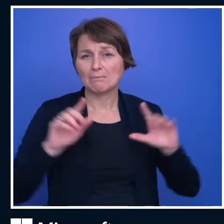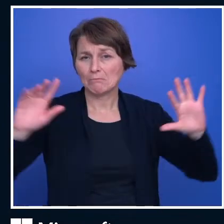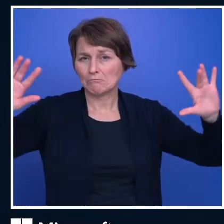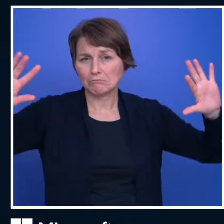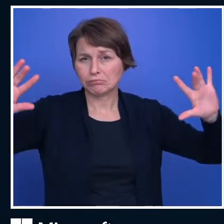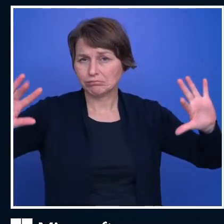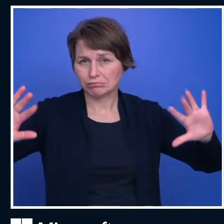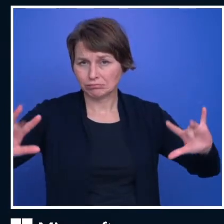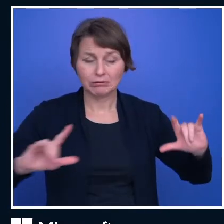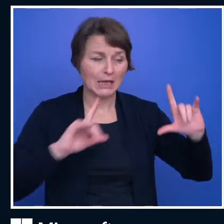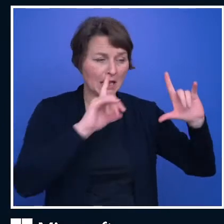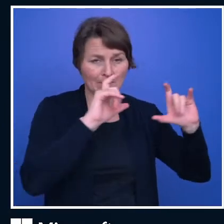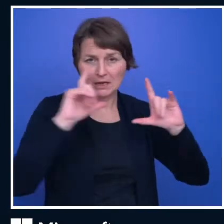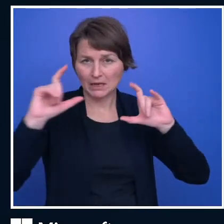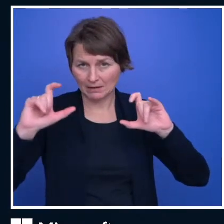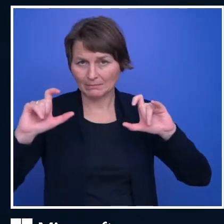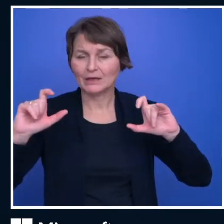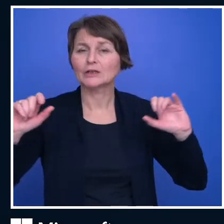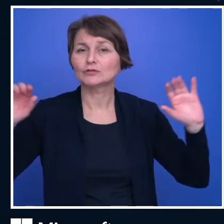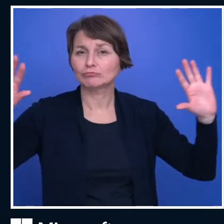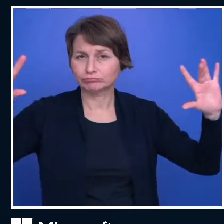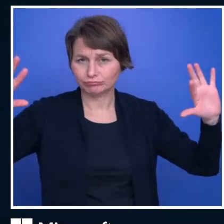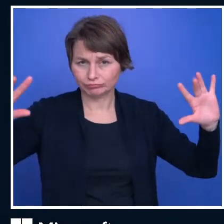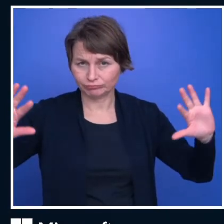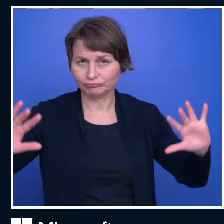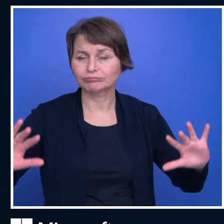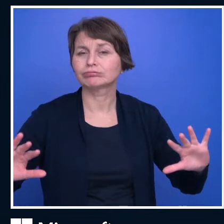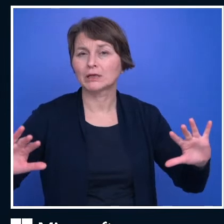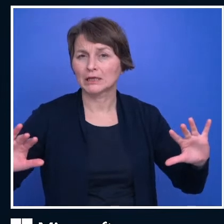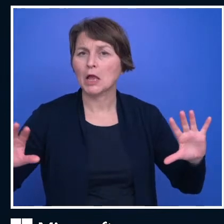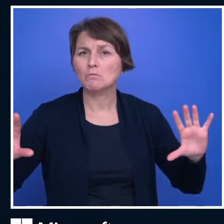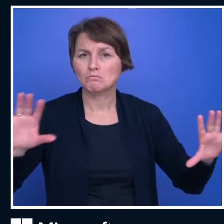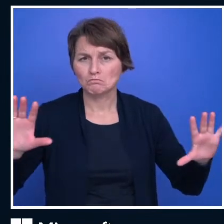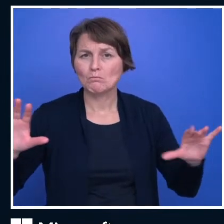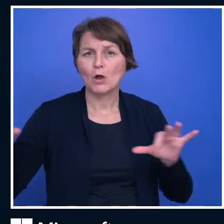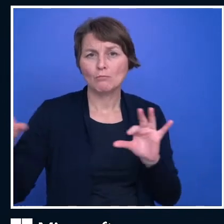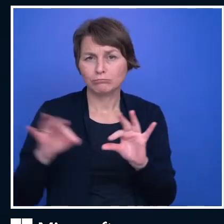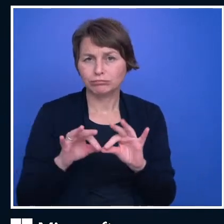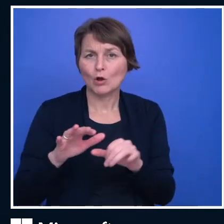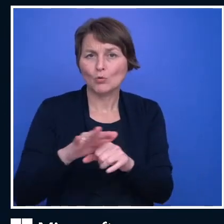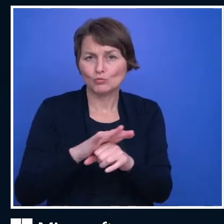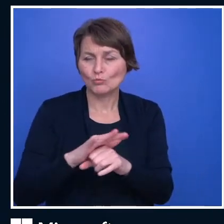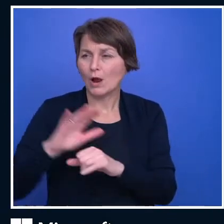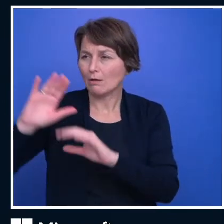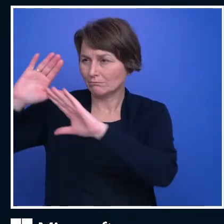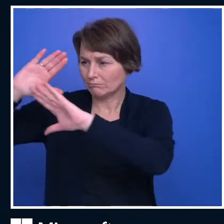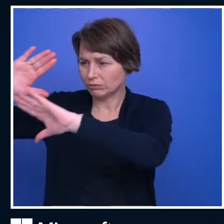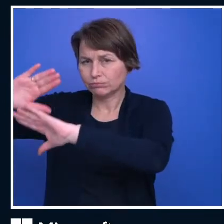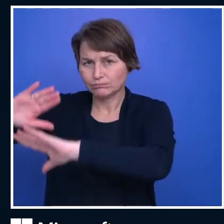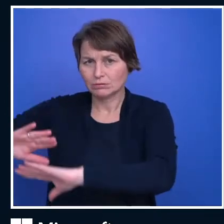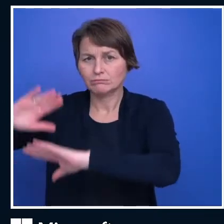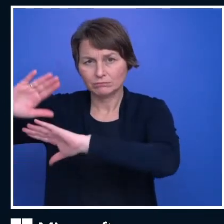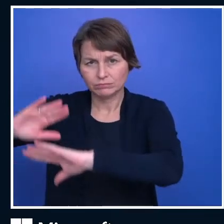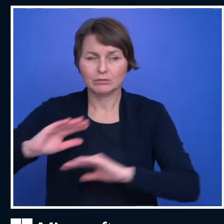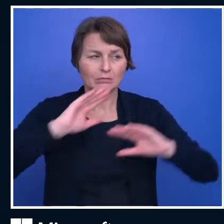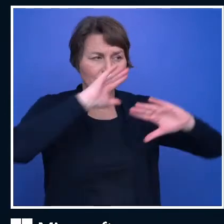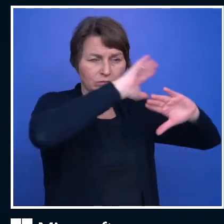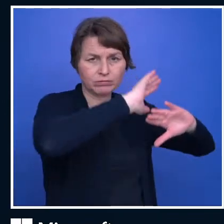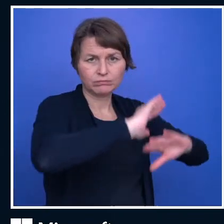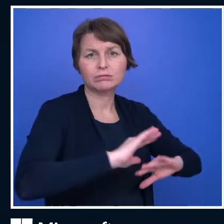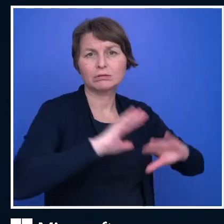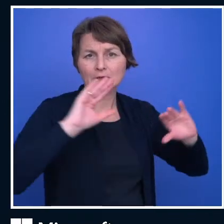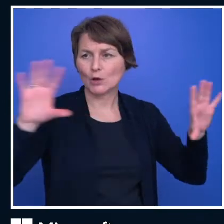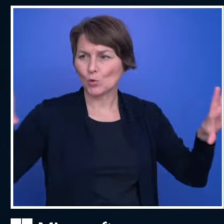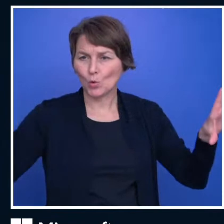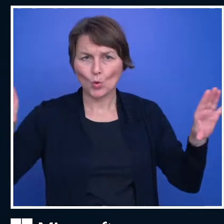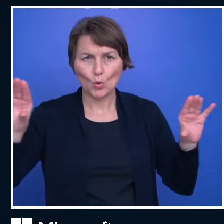contain the text and the lines of the text in each region and the words in each line of the text. And the read API also